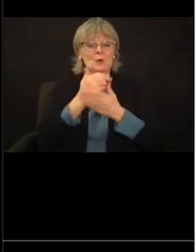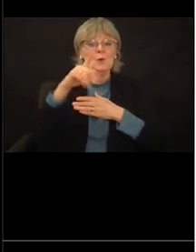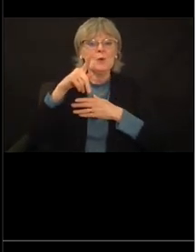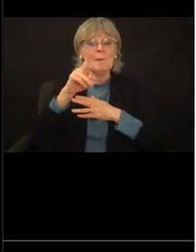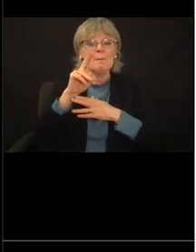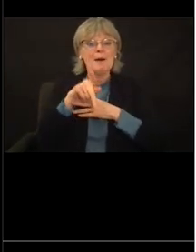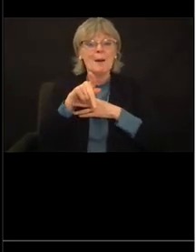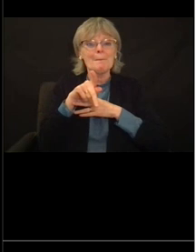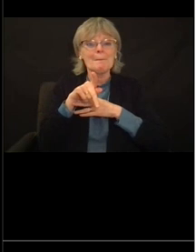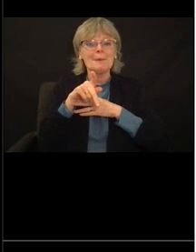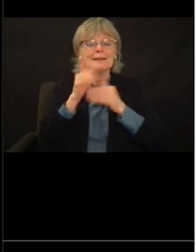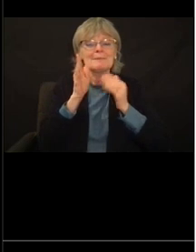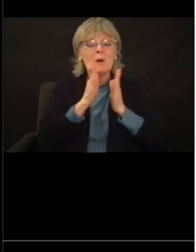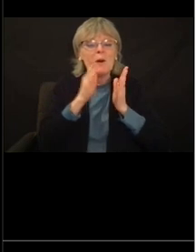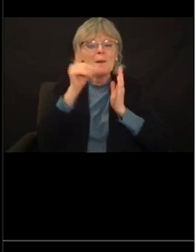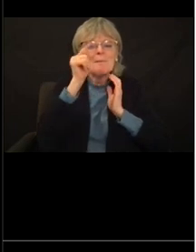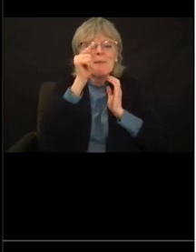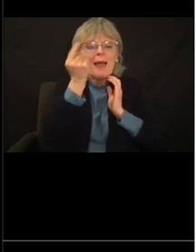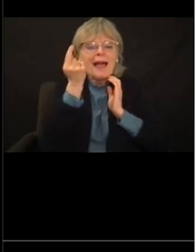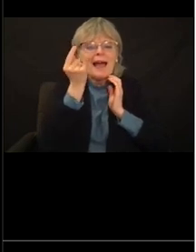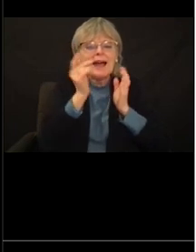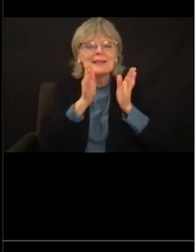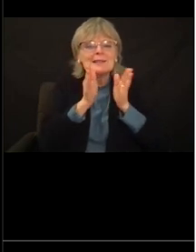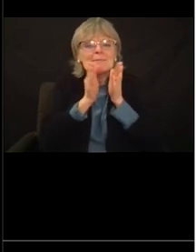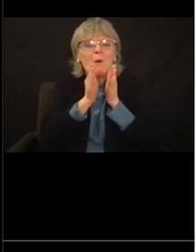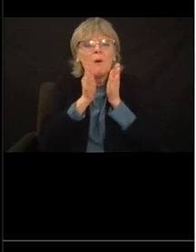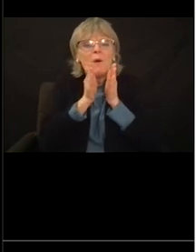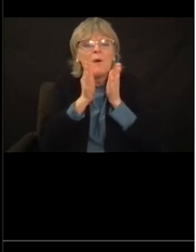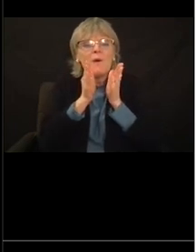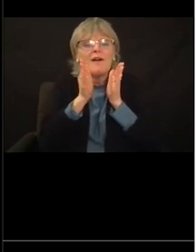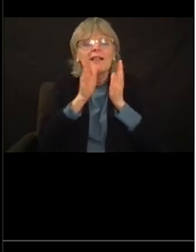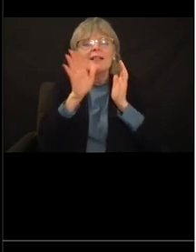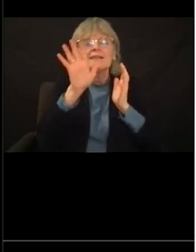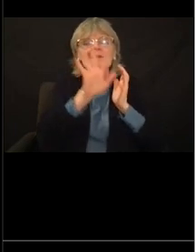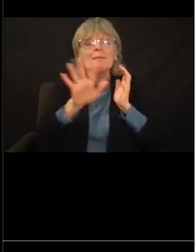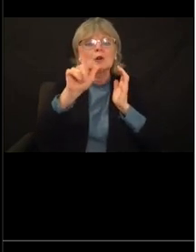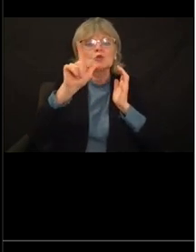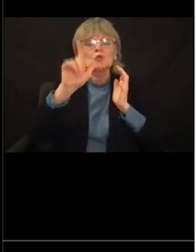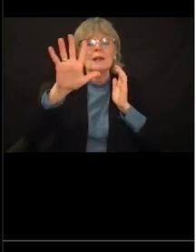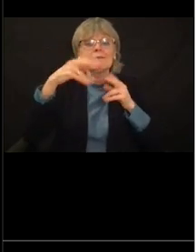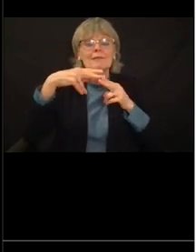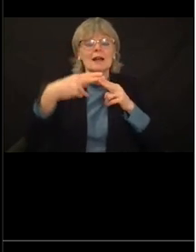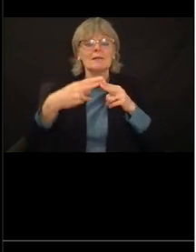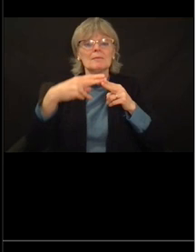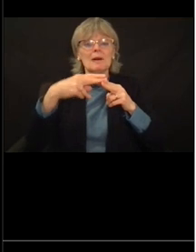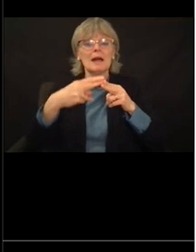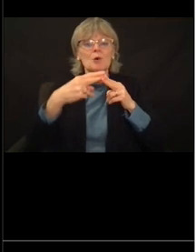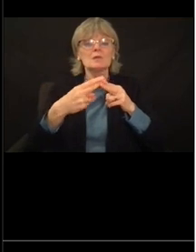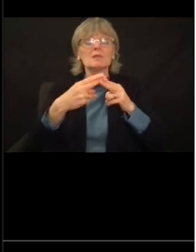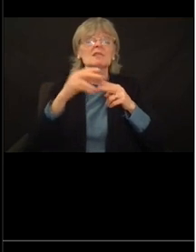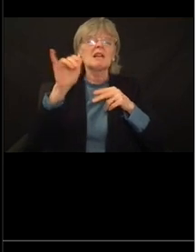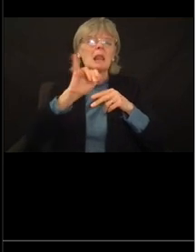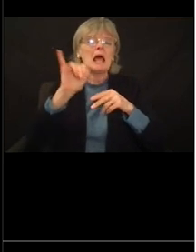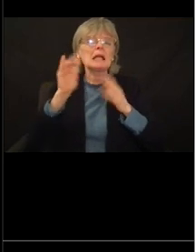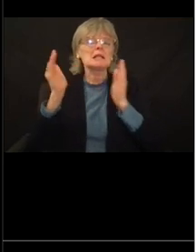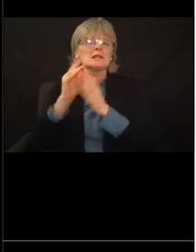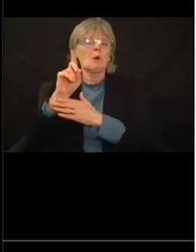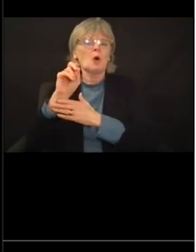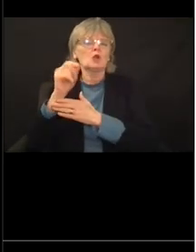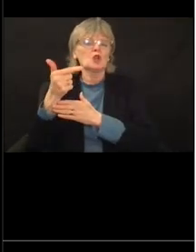the pup is black, small, about 25 pounds, the weight of a small dog when they're